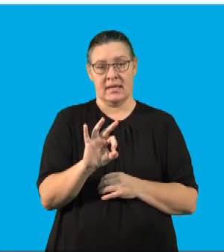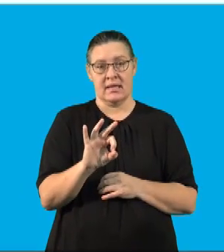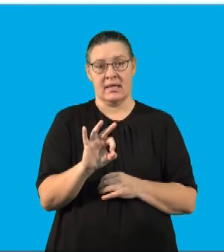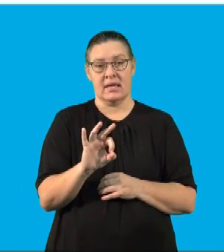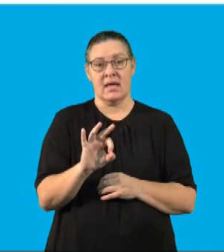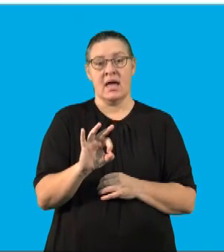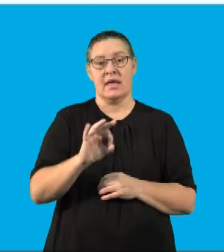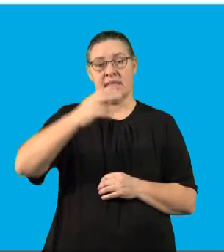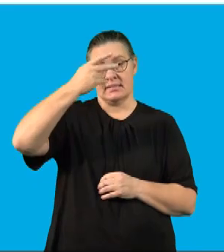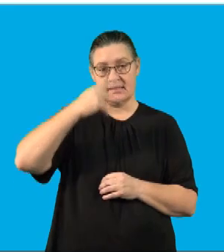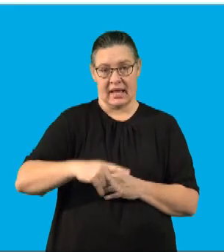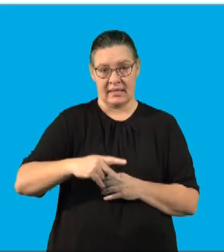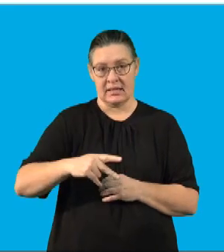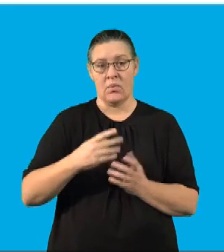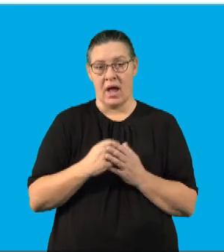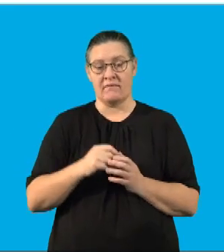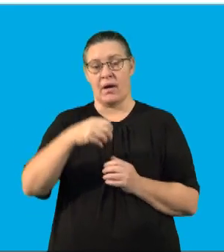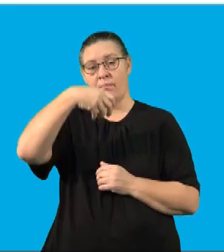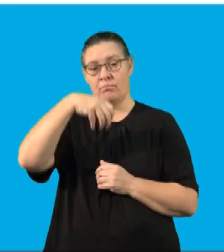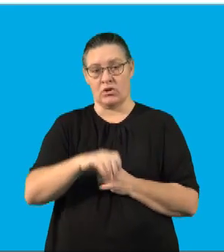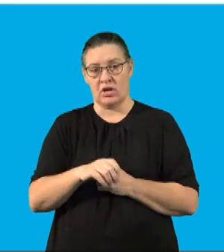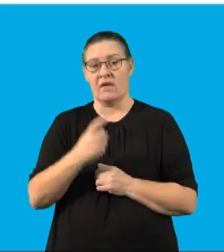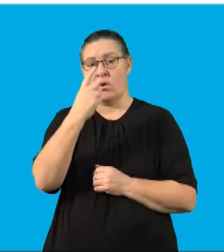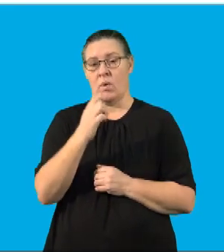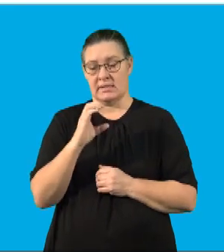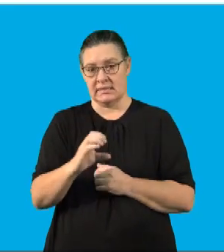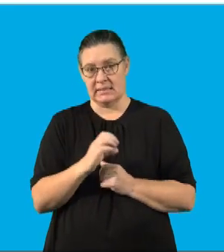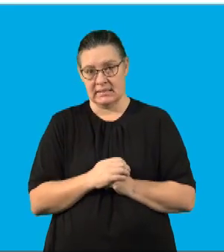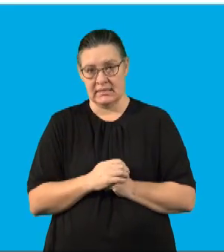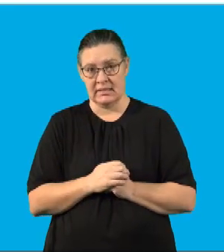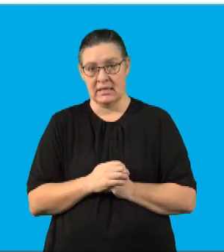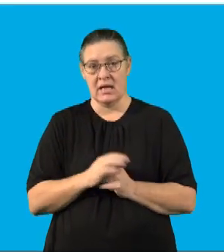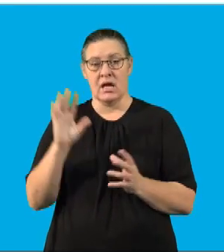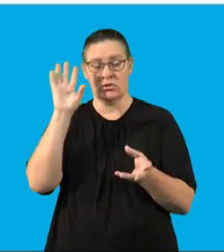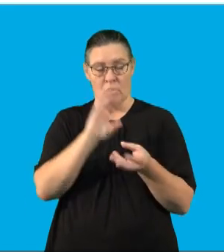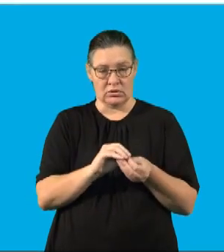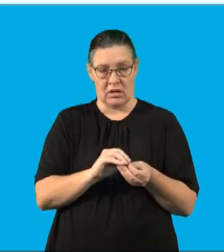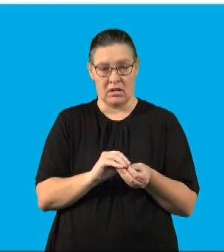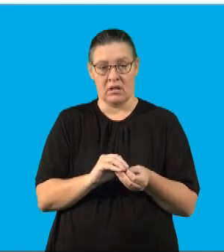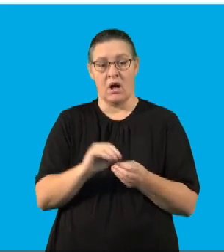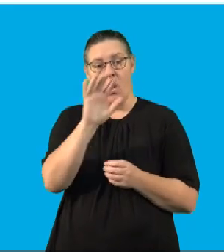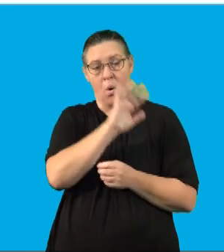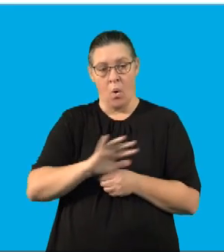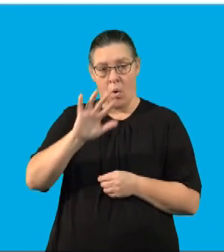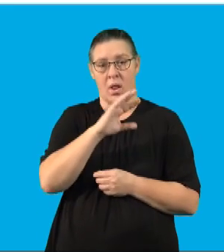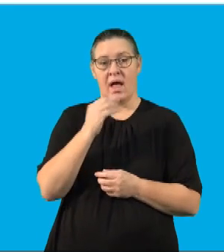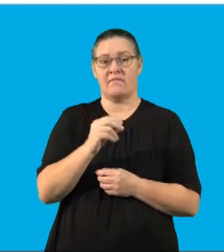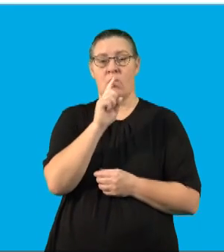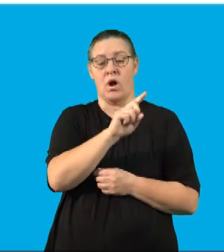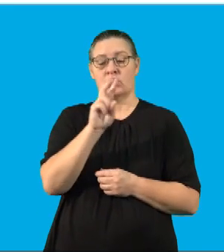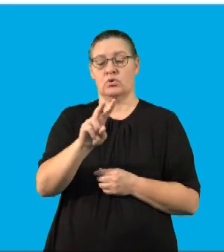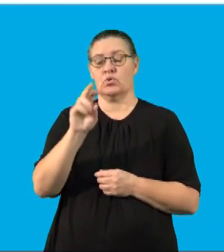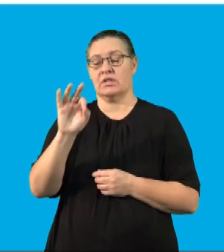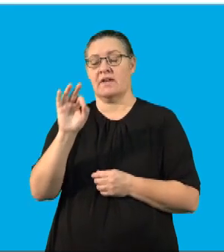carbons, and on the second carbon, we have our branch that only has 1 carbon. So in totality, this entire compound